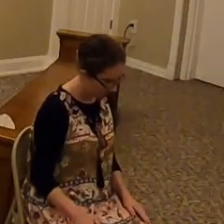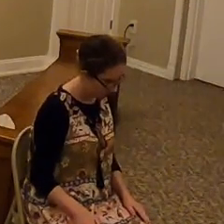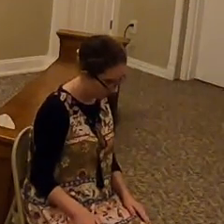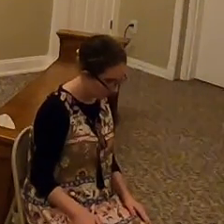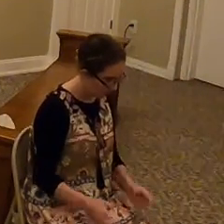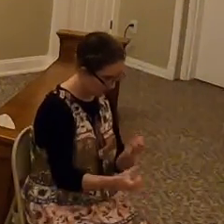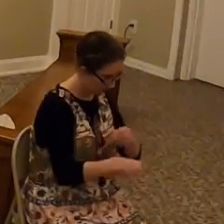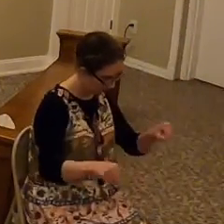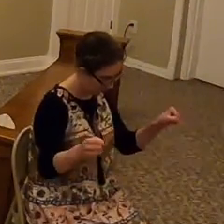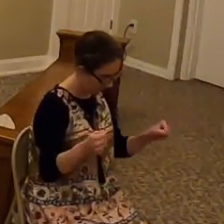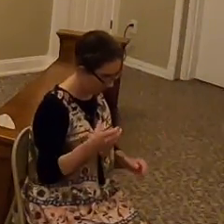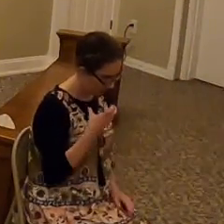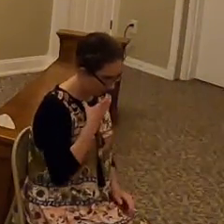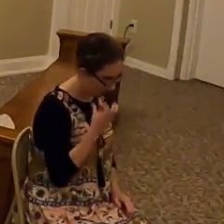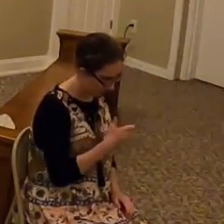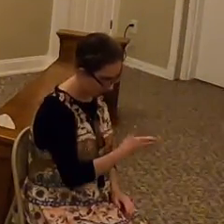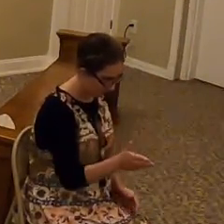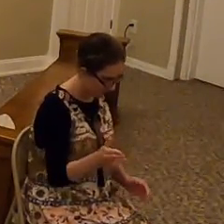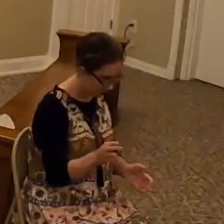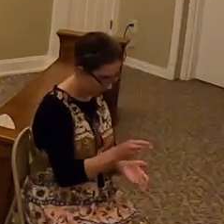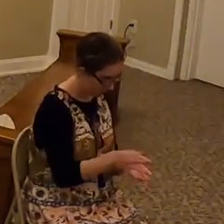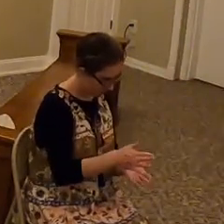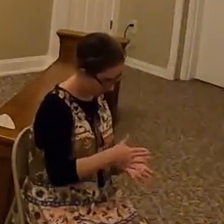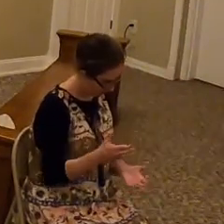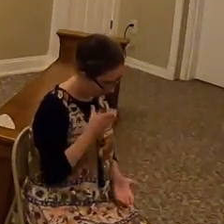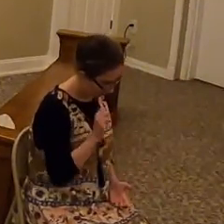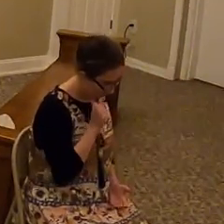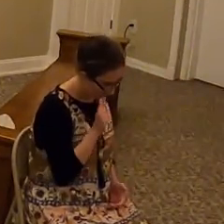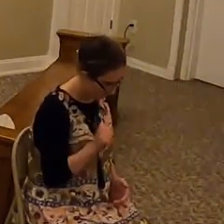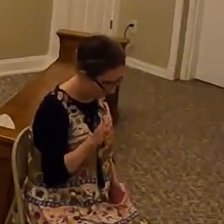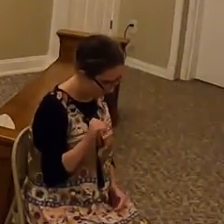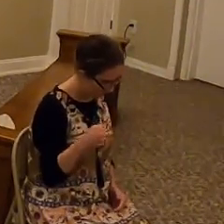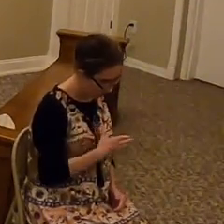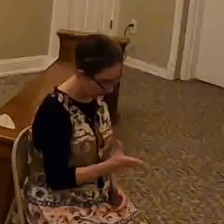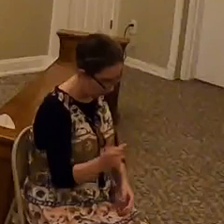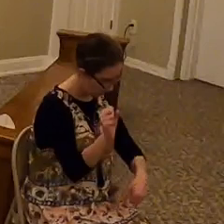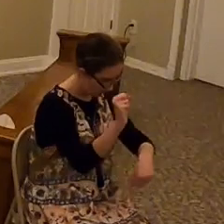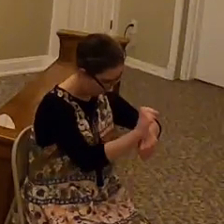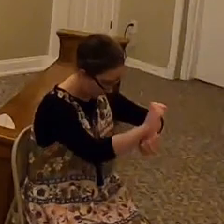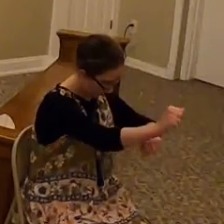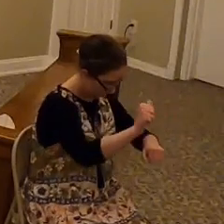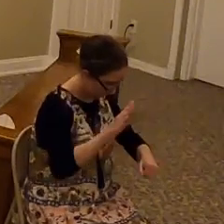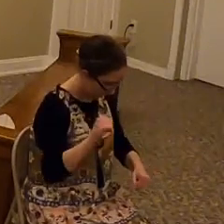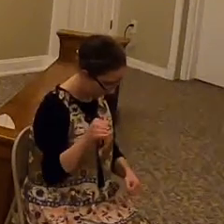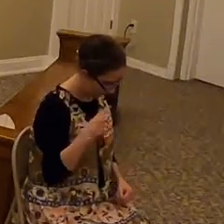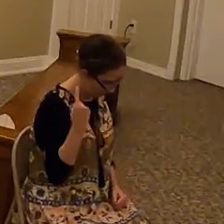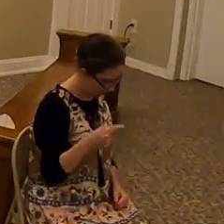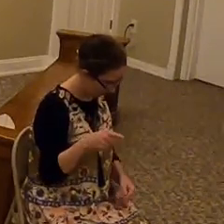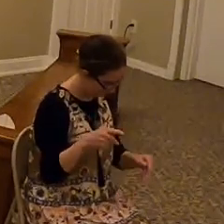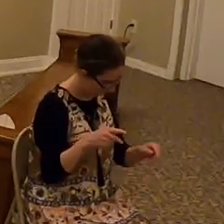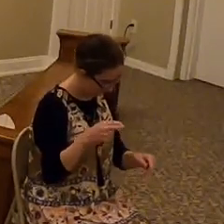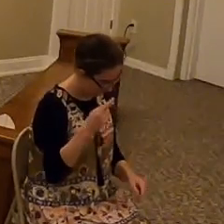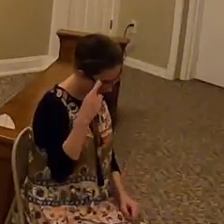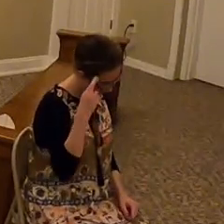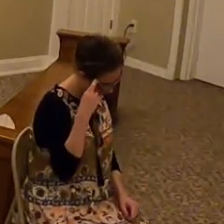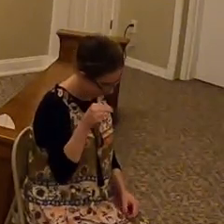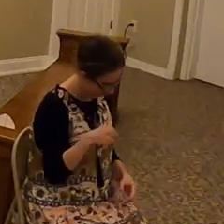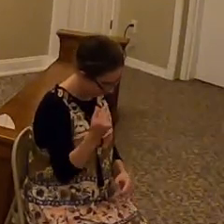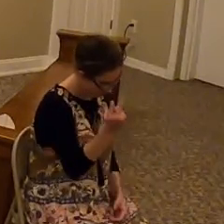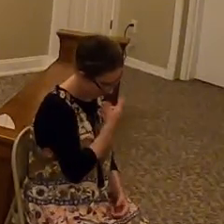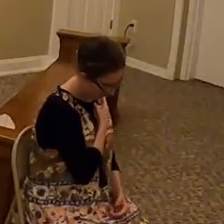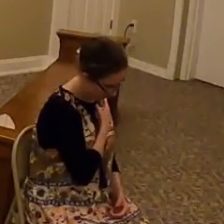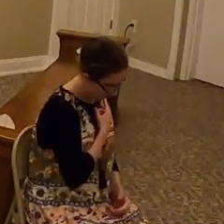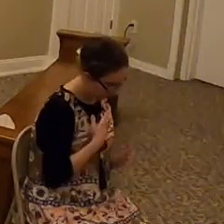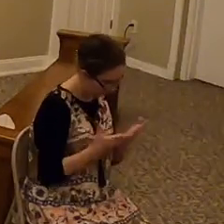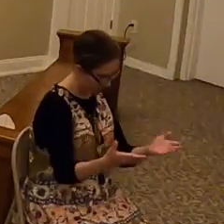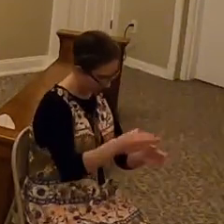hath saved us and hath called us with an holy calling, not according to our works, but according to his own purpose and grace,